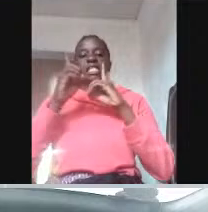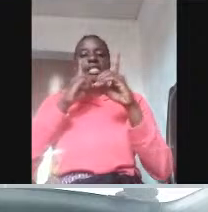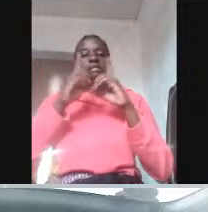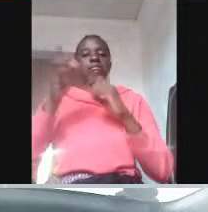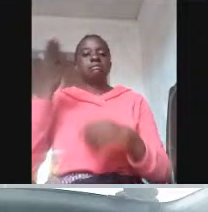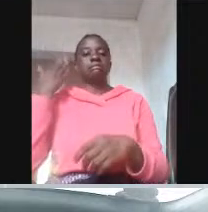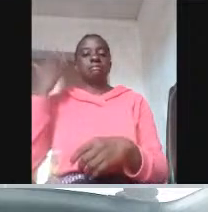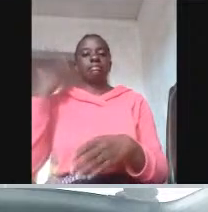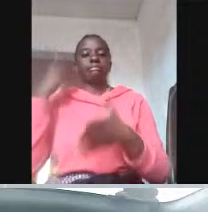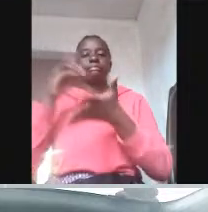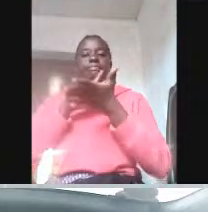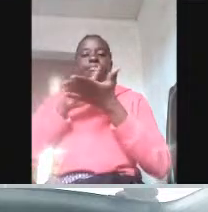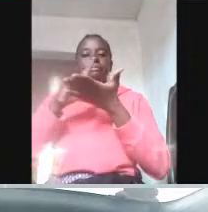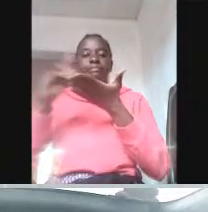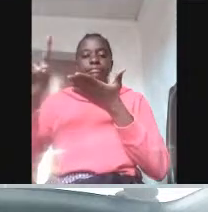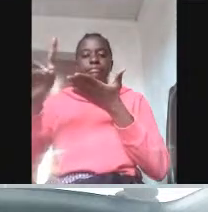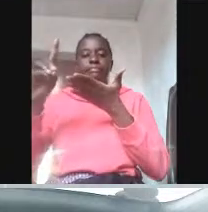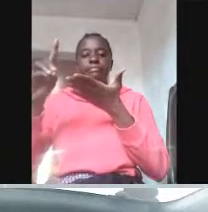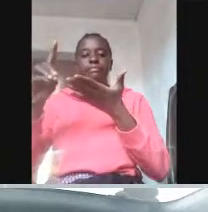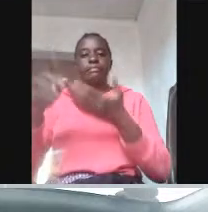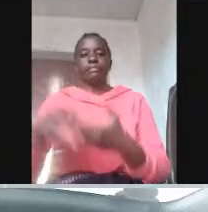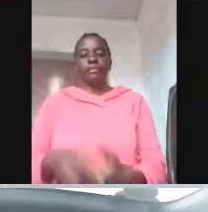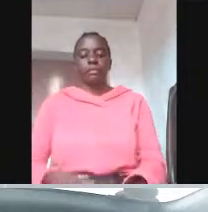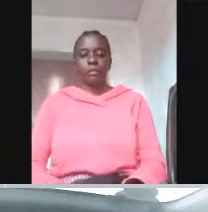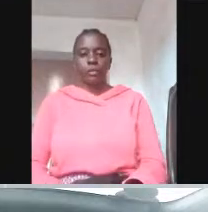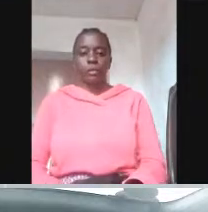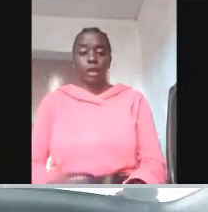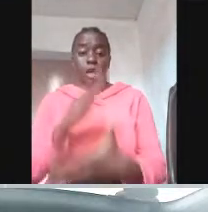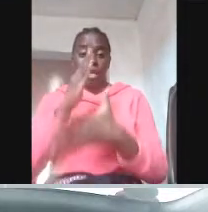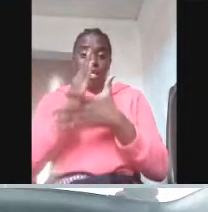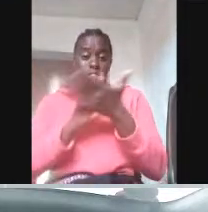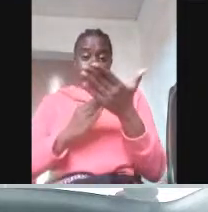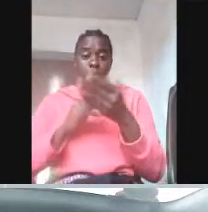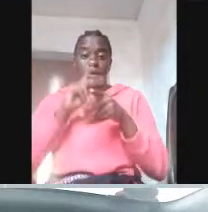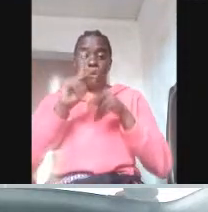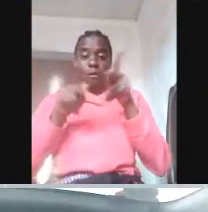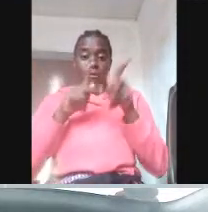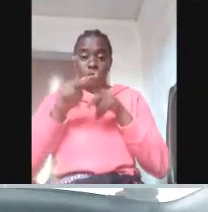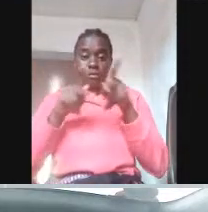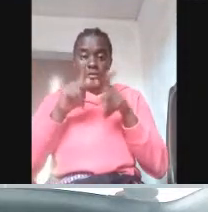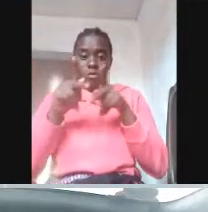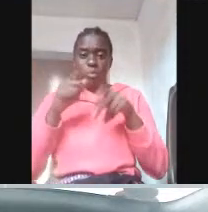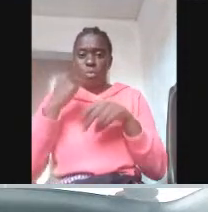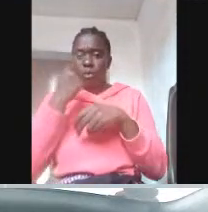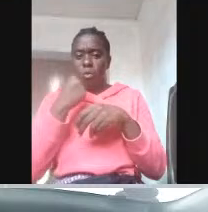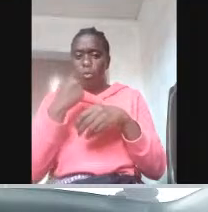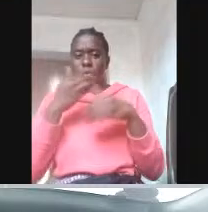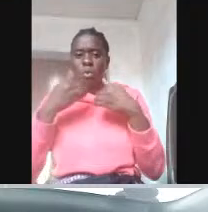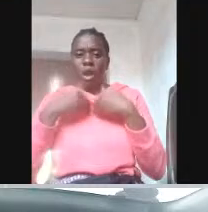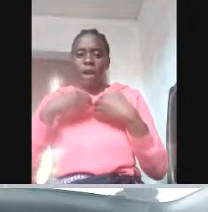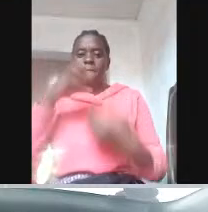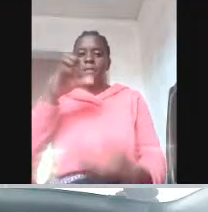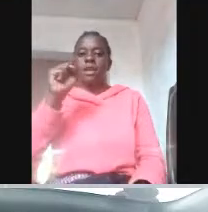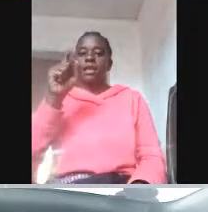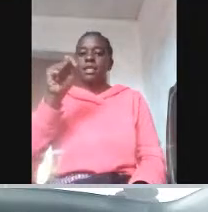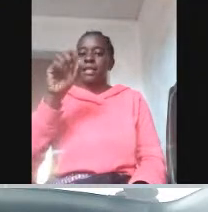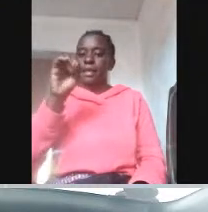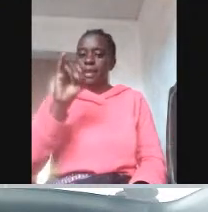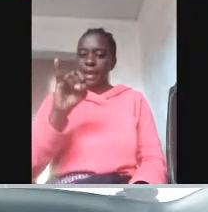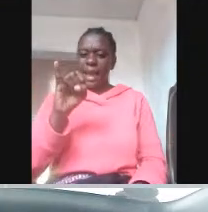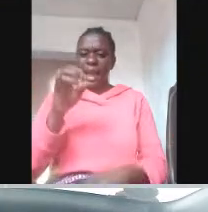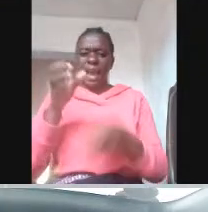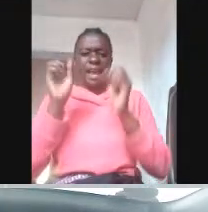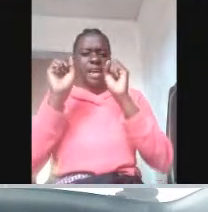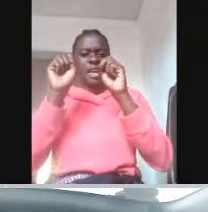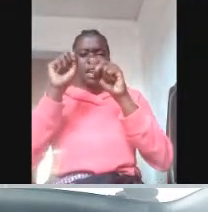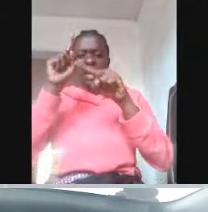of the people who may have the STI may not present with any symptom. So it's